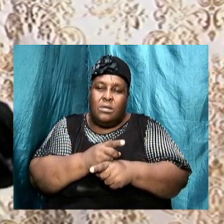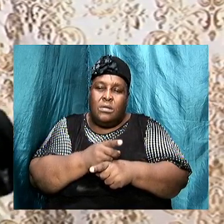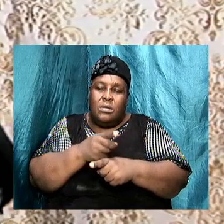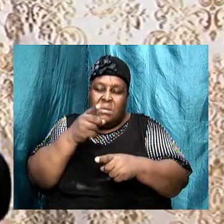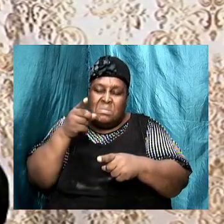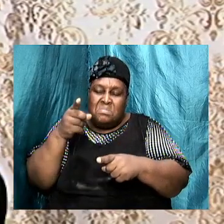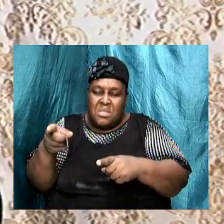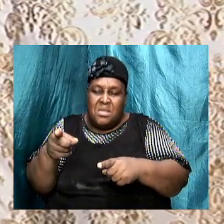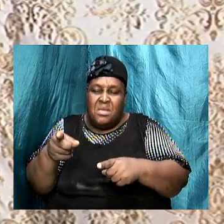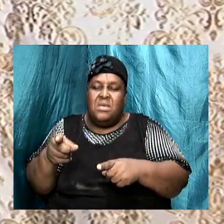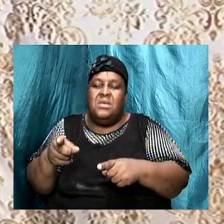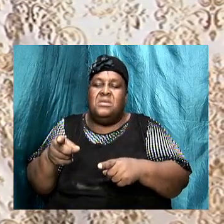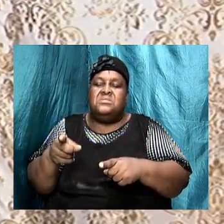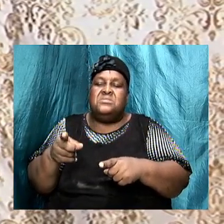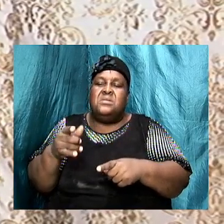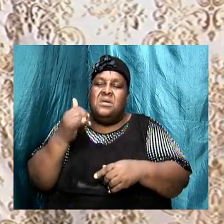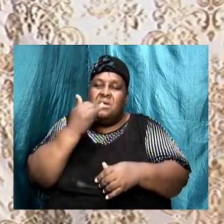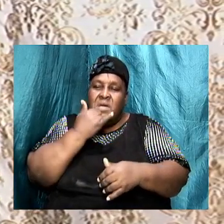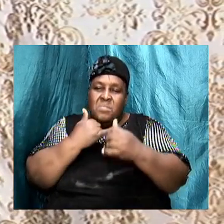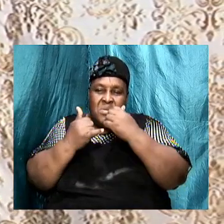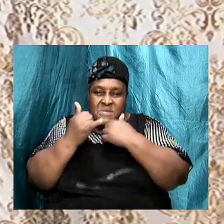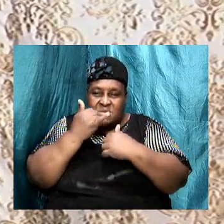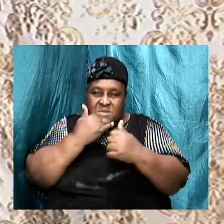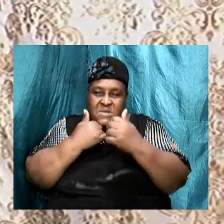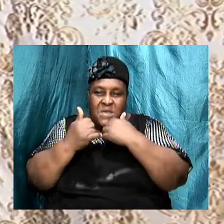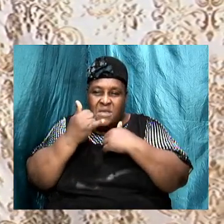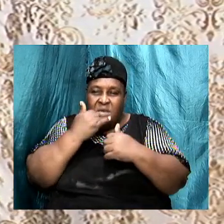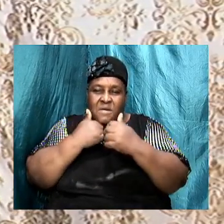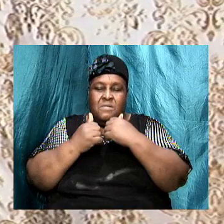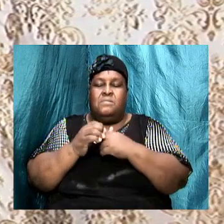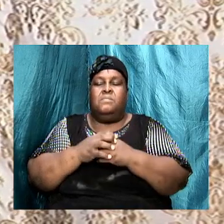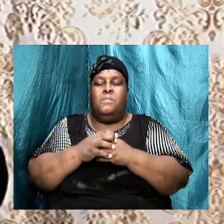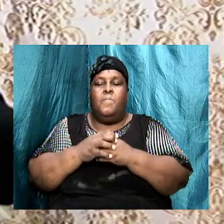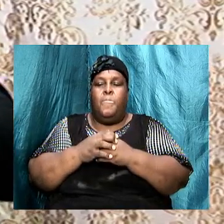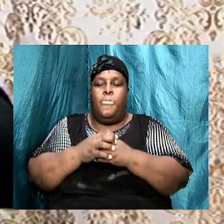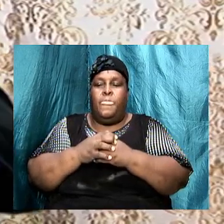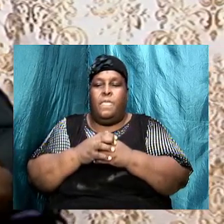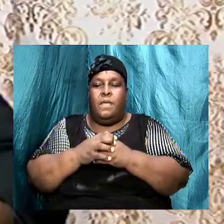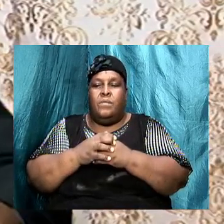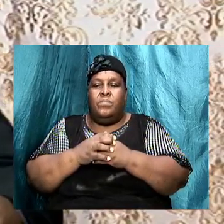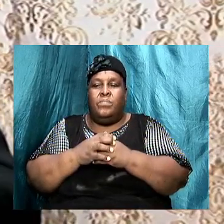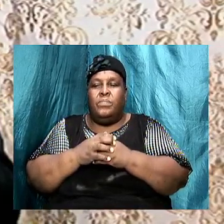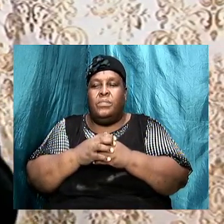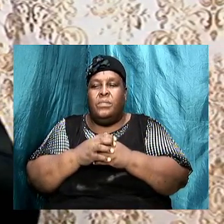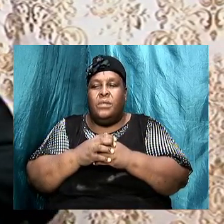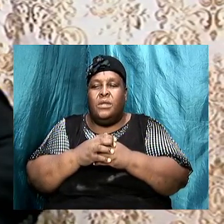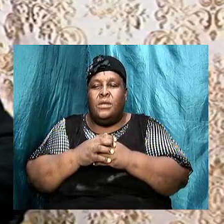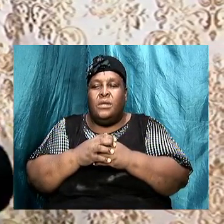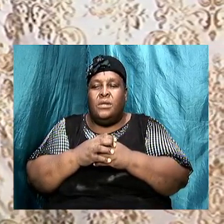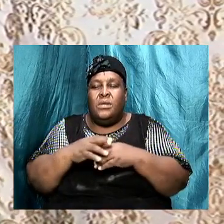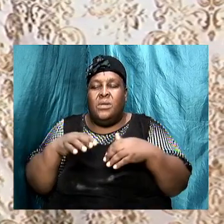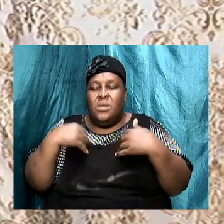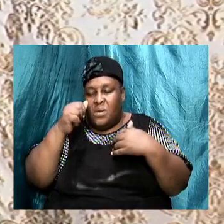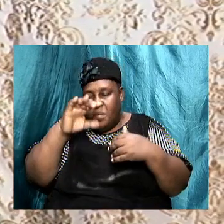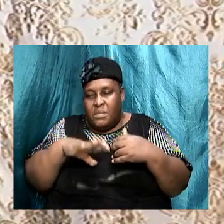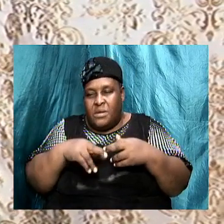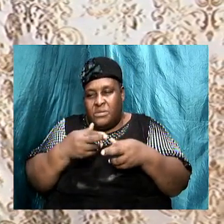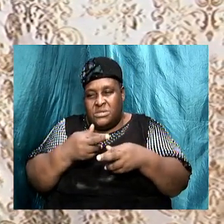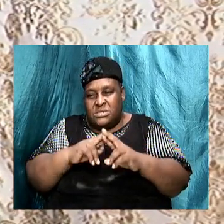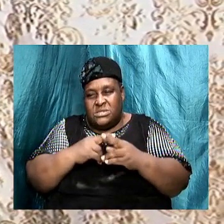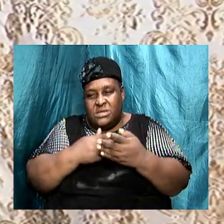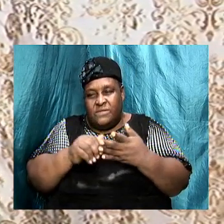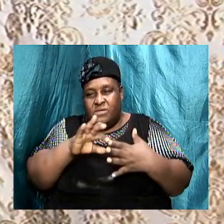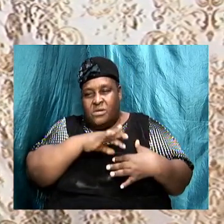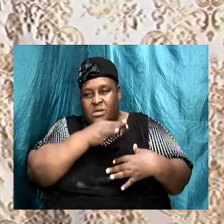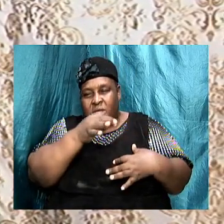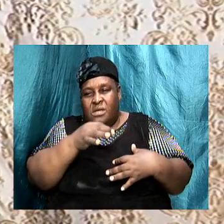this young man find two, but could not find the third. And shortly after that, this young man got the Holy Ghost, and this young